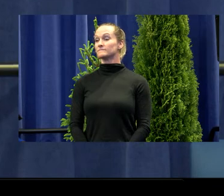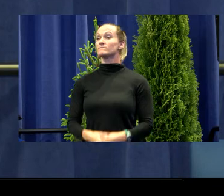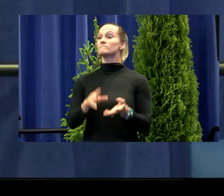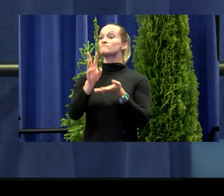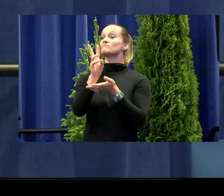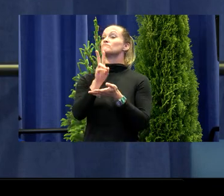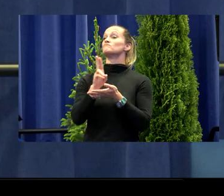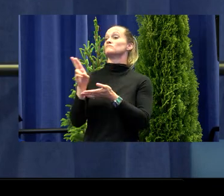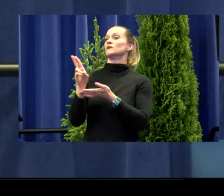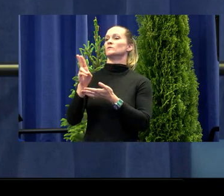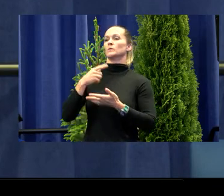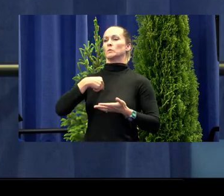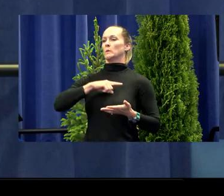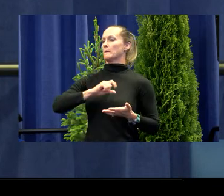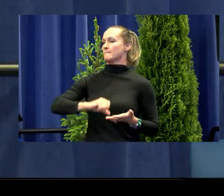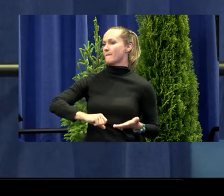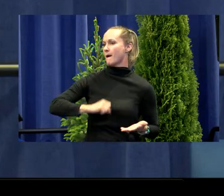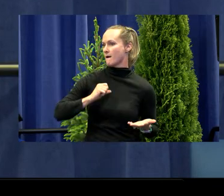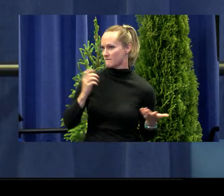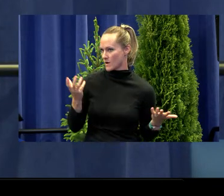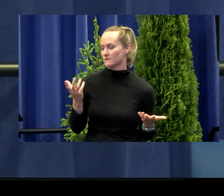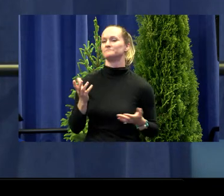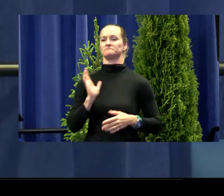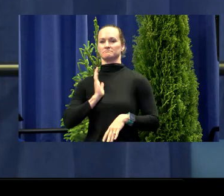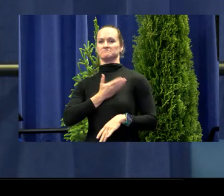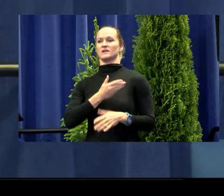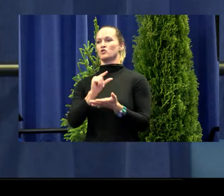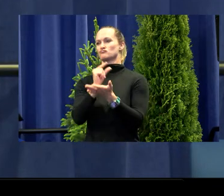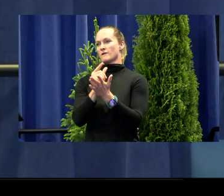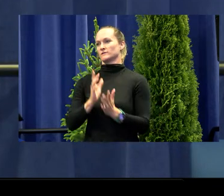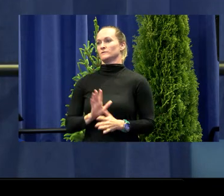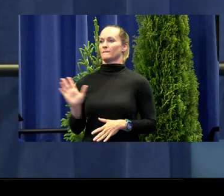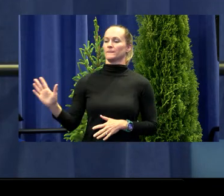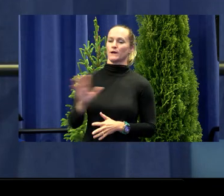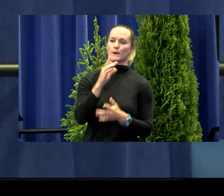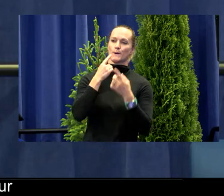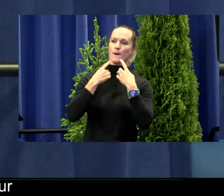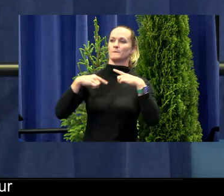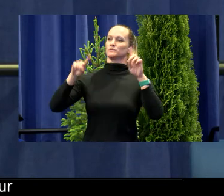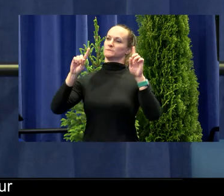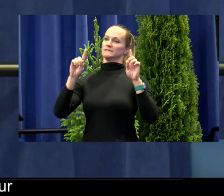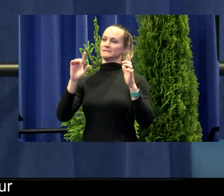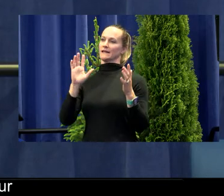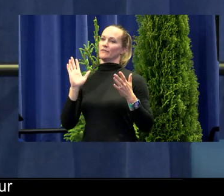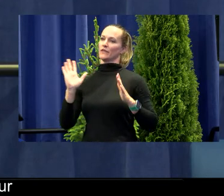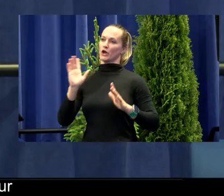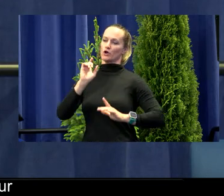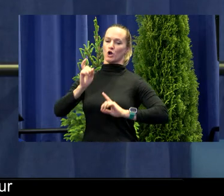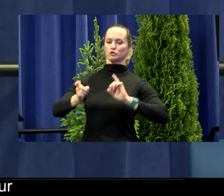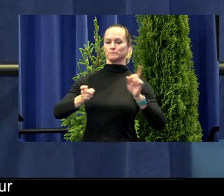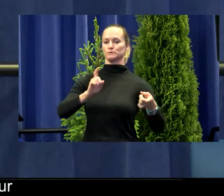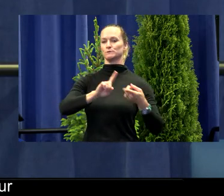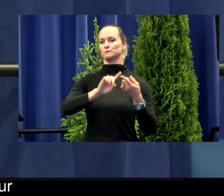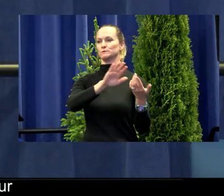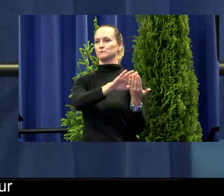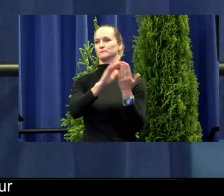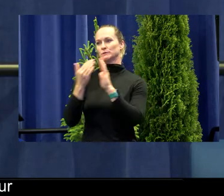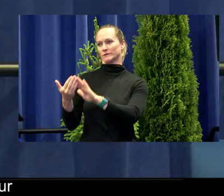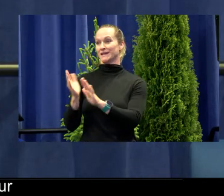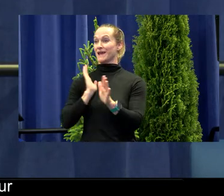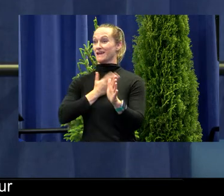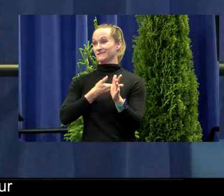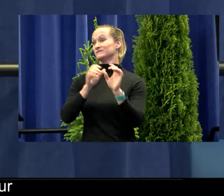Western's greatest pride is in the accomplishments of our graduates and the contributions they make to their communities and to our